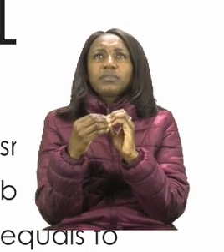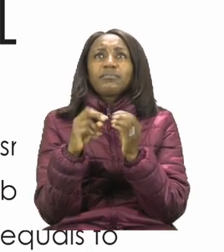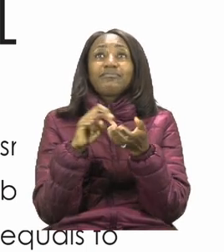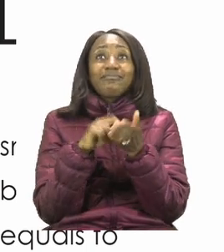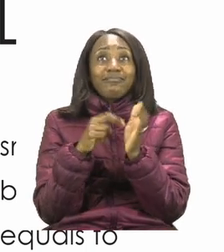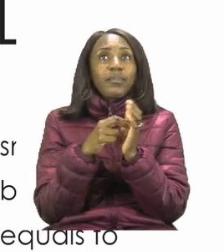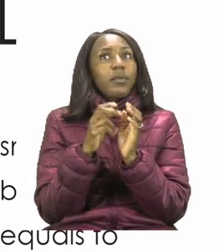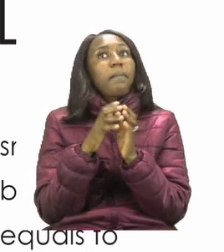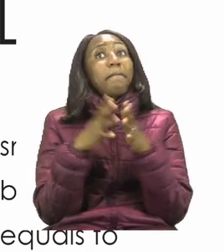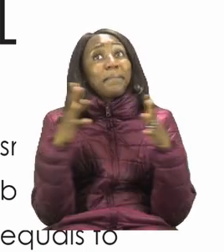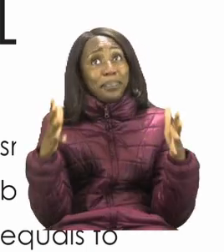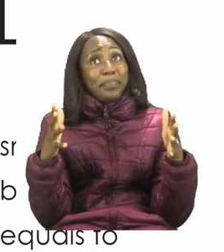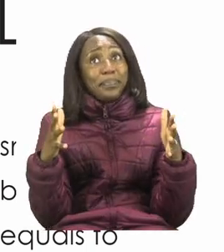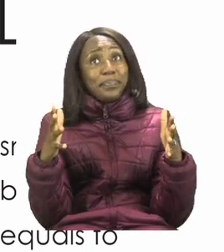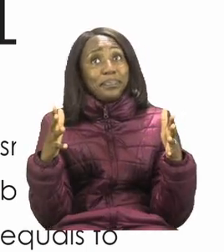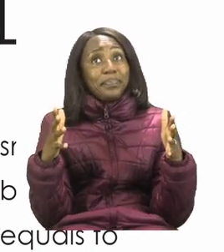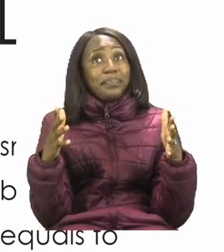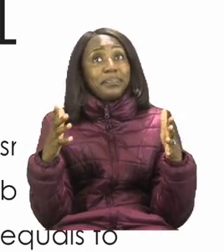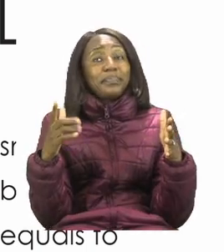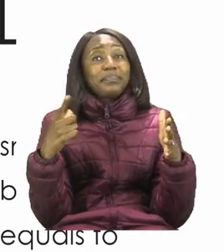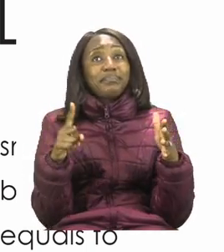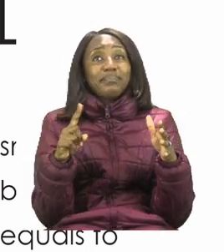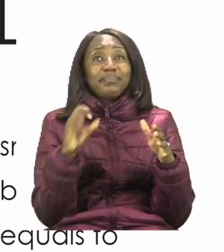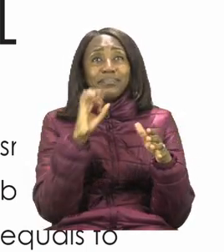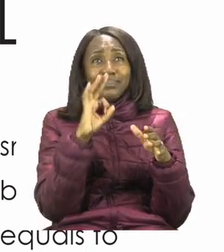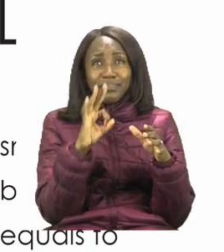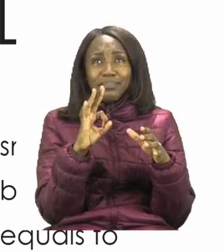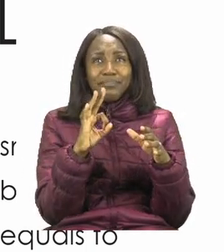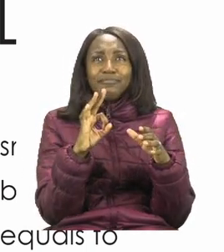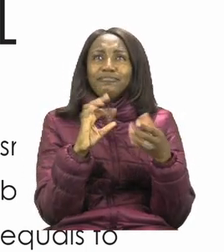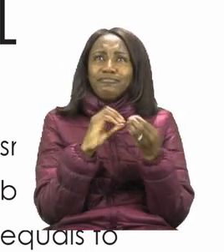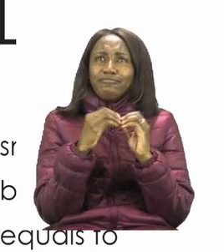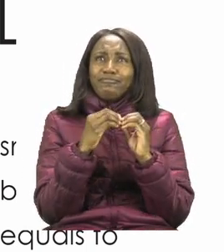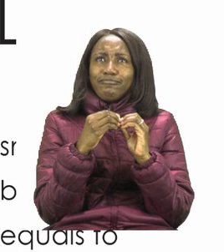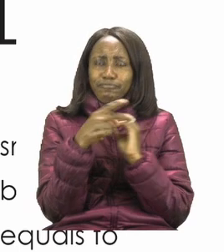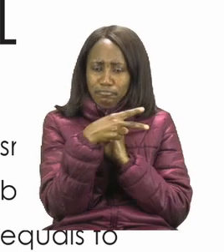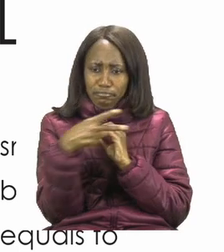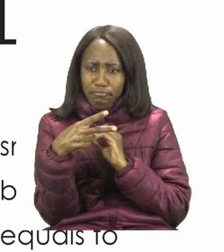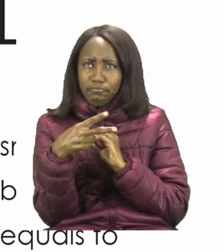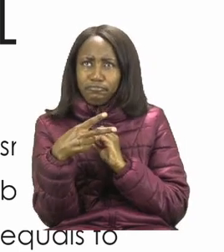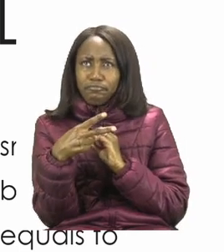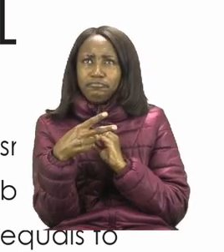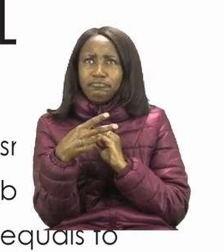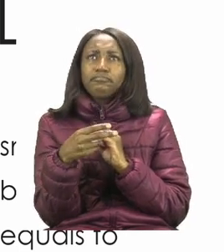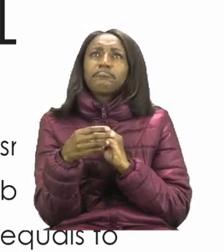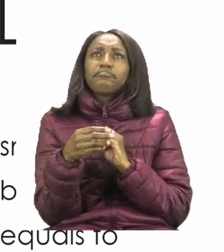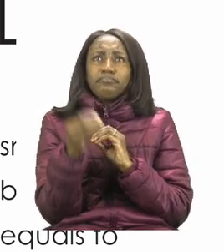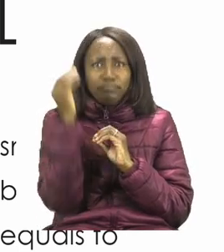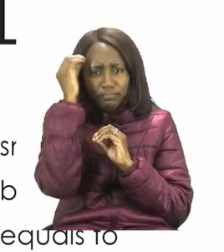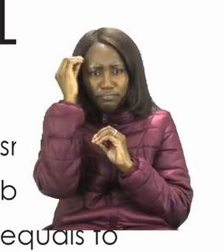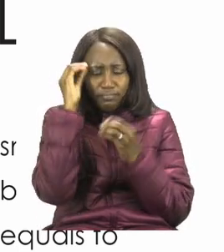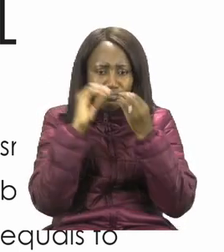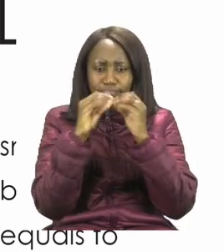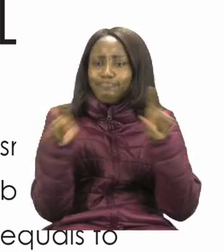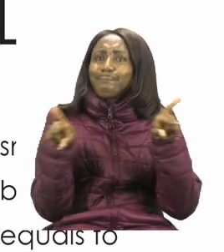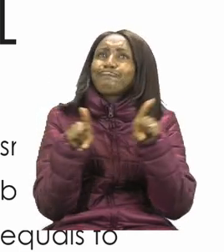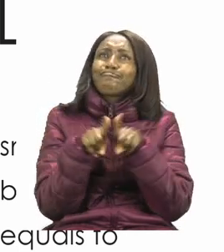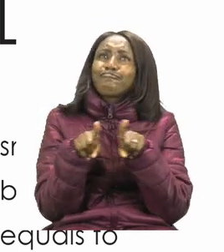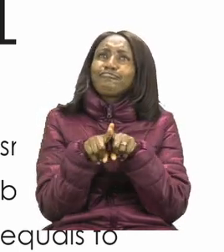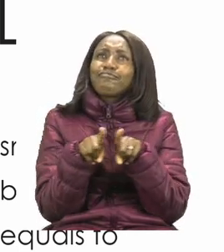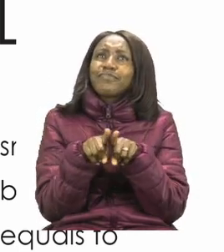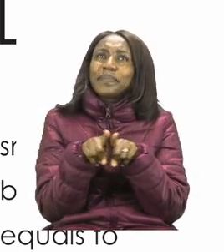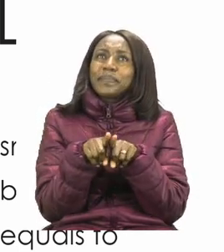bigger than. But if we have an equal sign, then that means equal